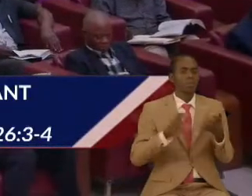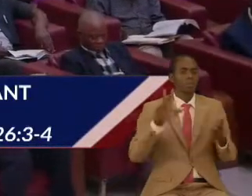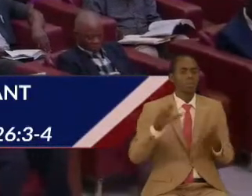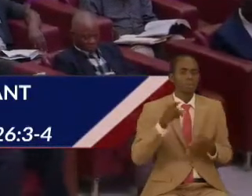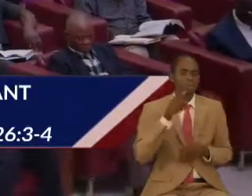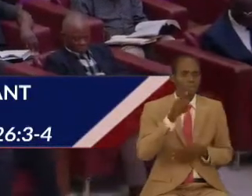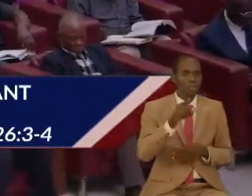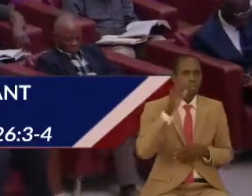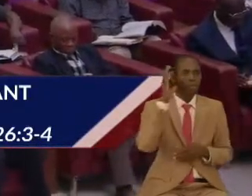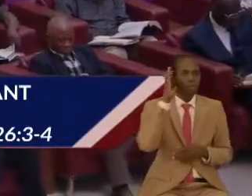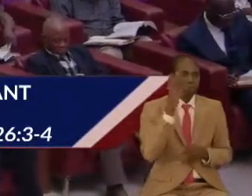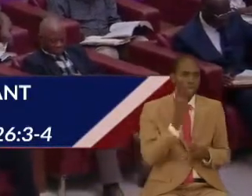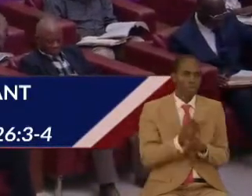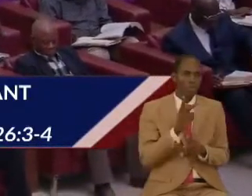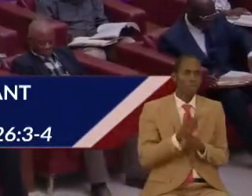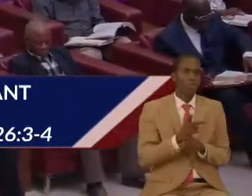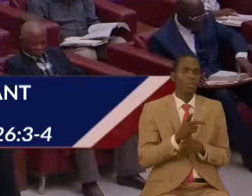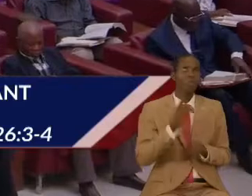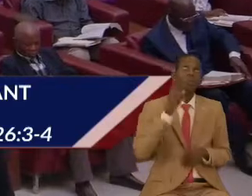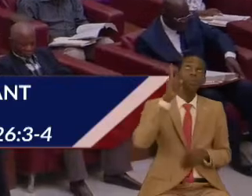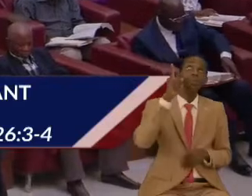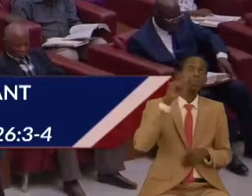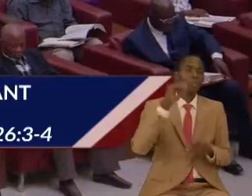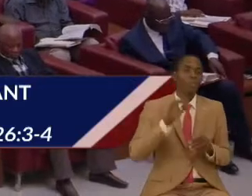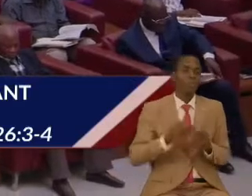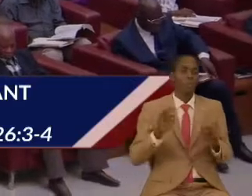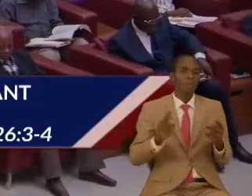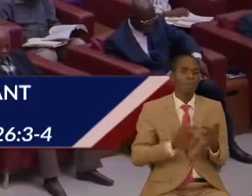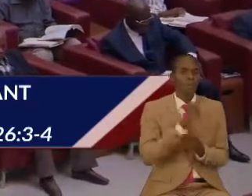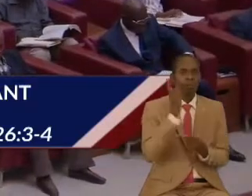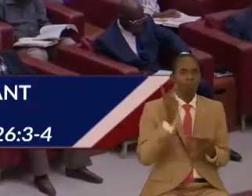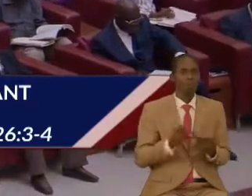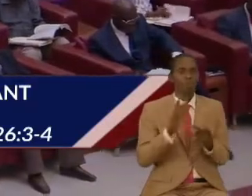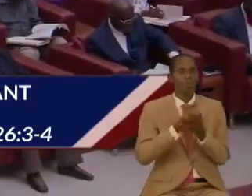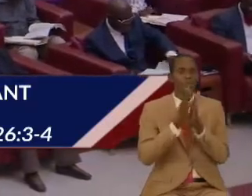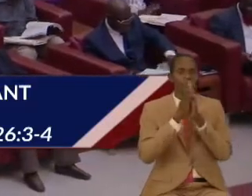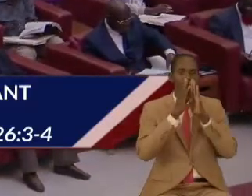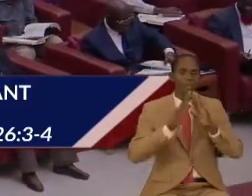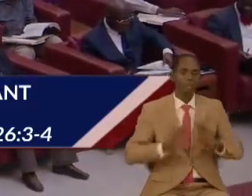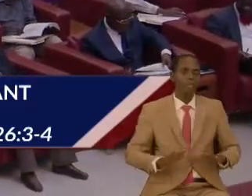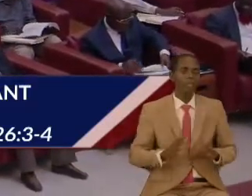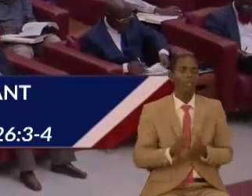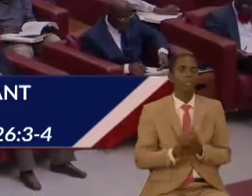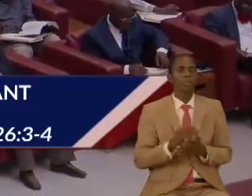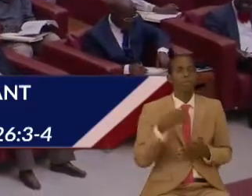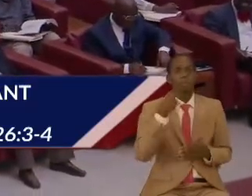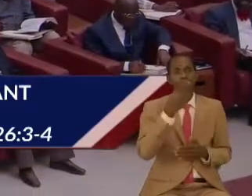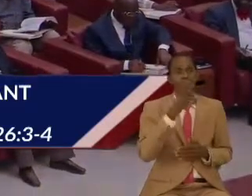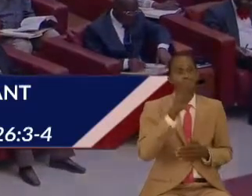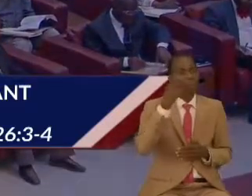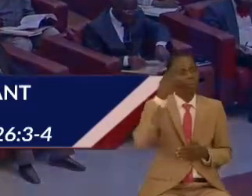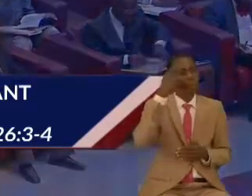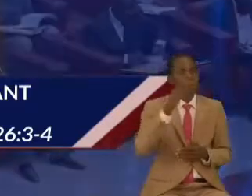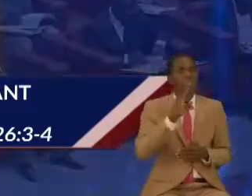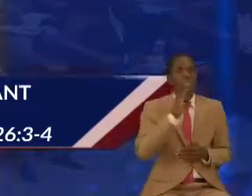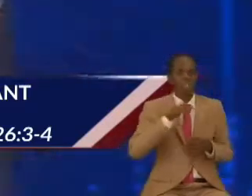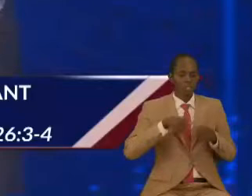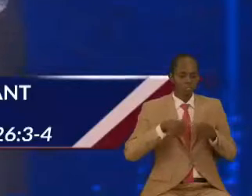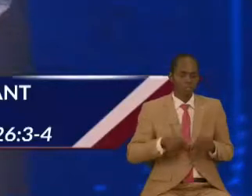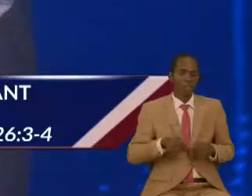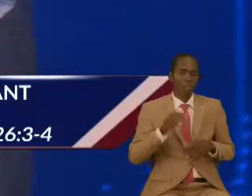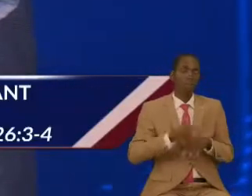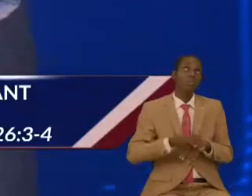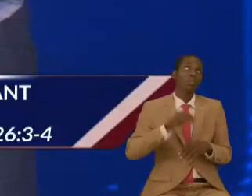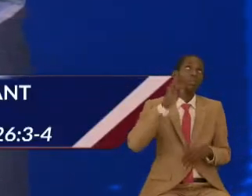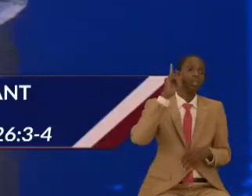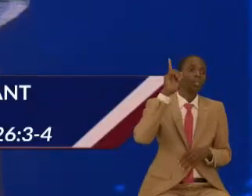Thou wilt keep him in perfect peace, whose mind is stayed on